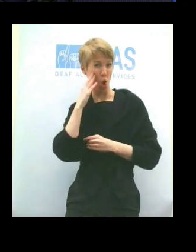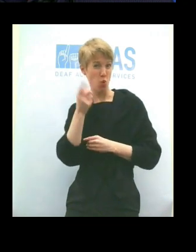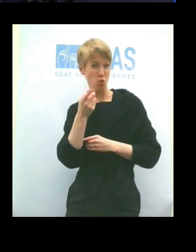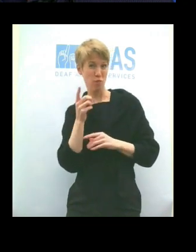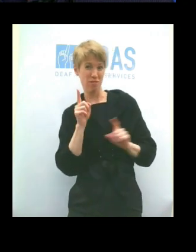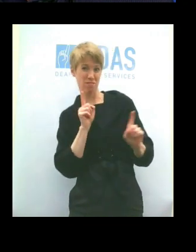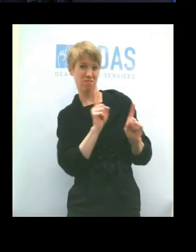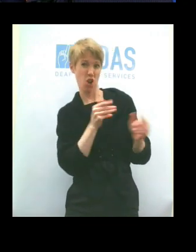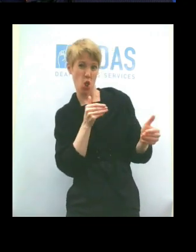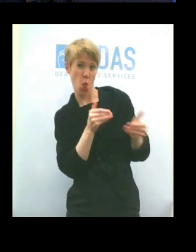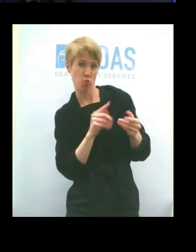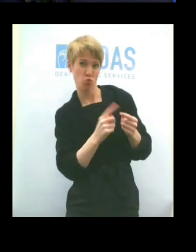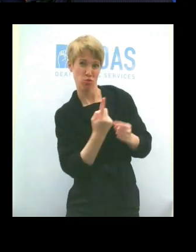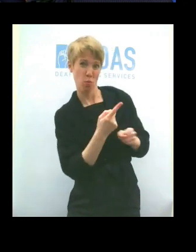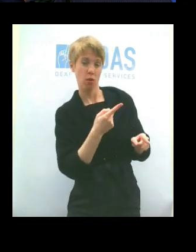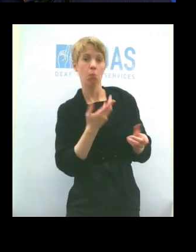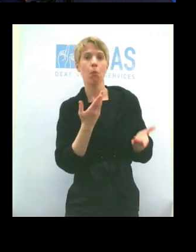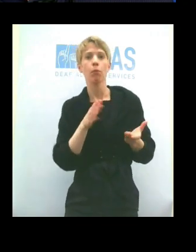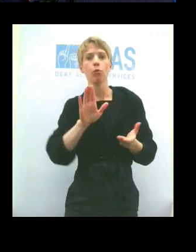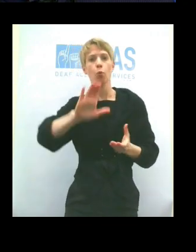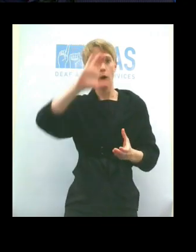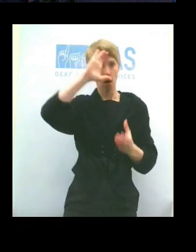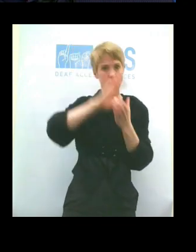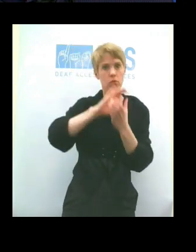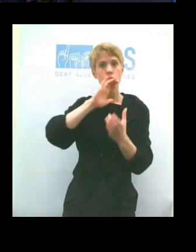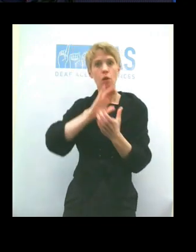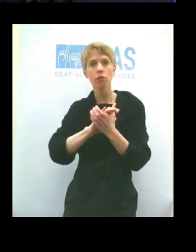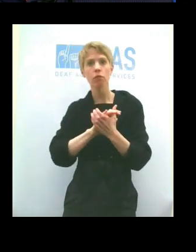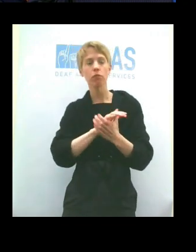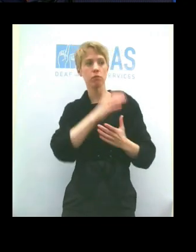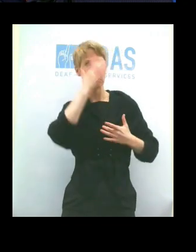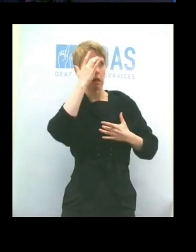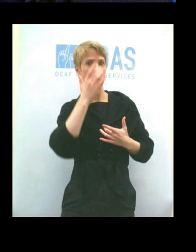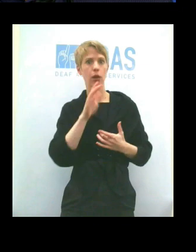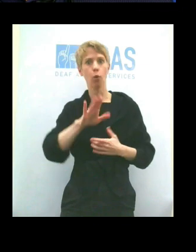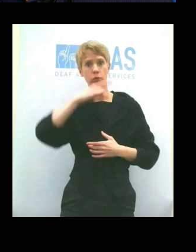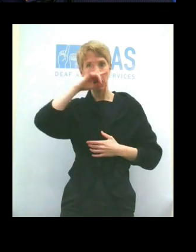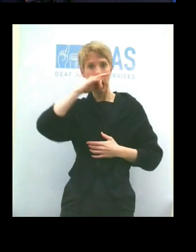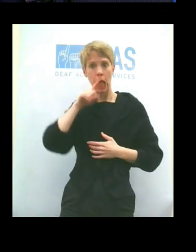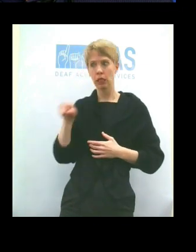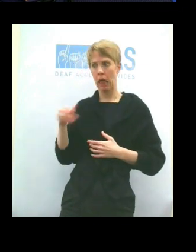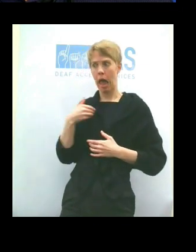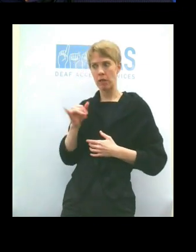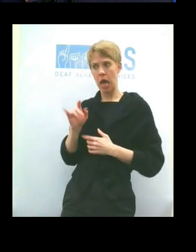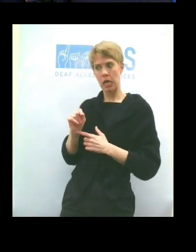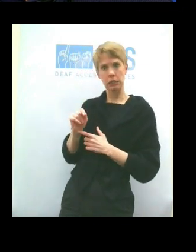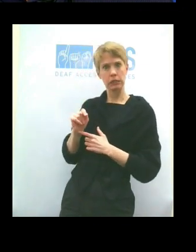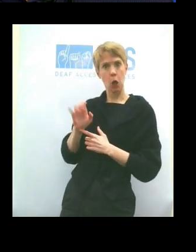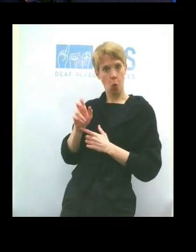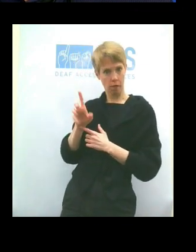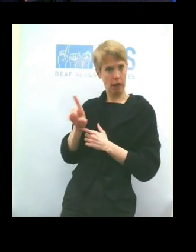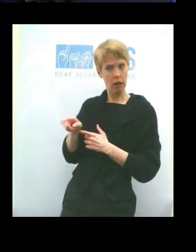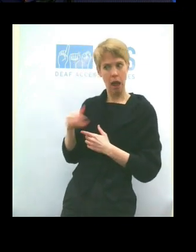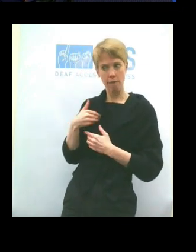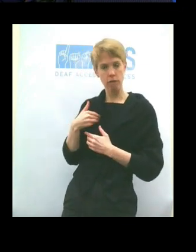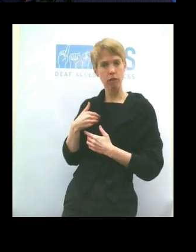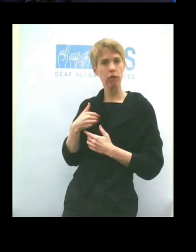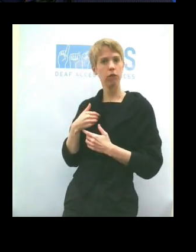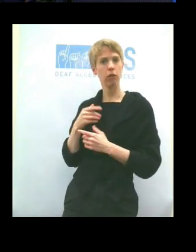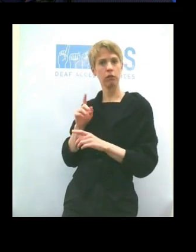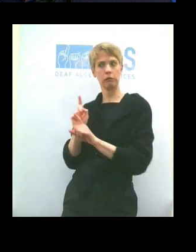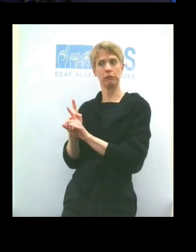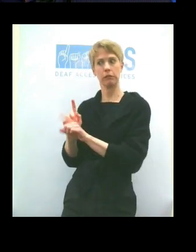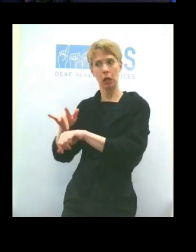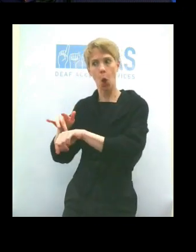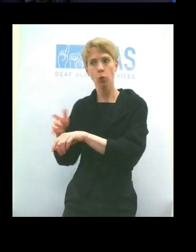as, for example, if you're a spouse of someone who had it, you're a child of someone who had it and you live with them or you were in contact with them, you're a